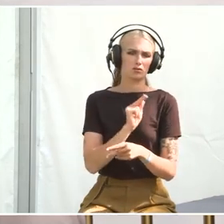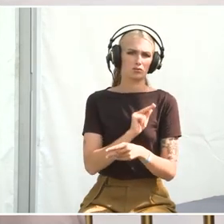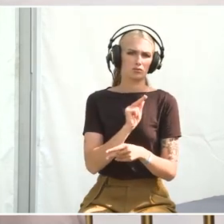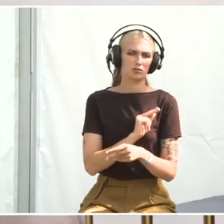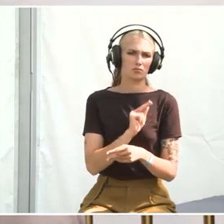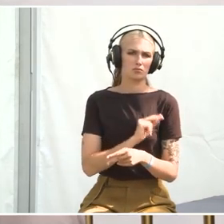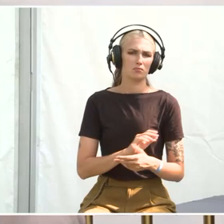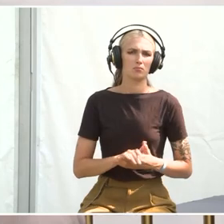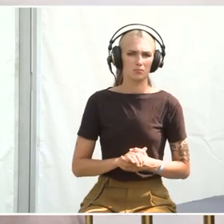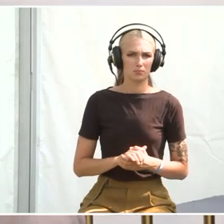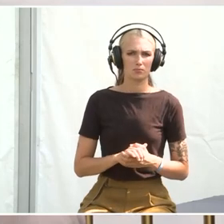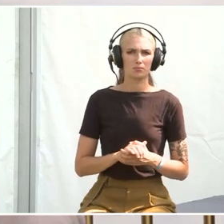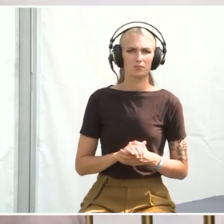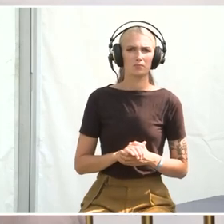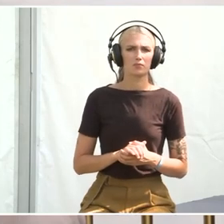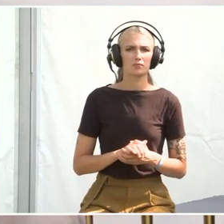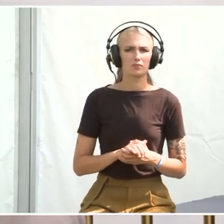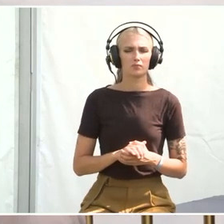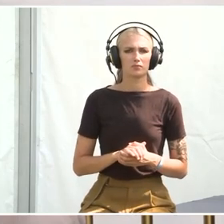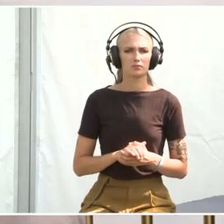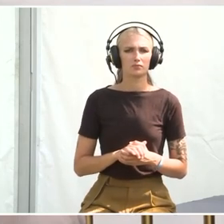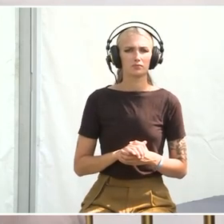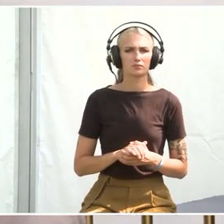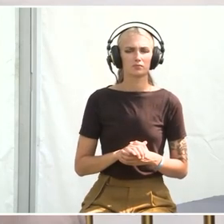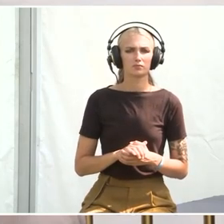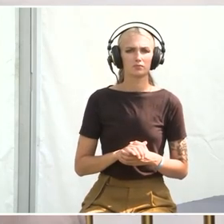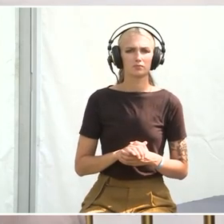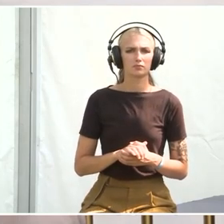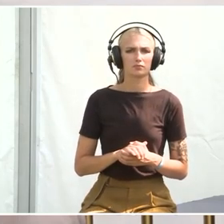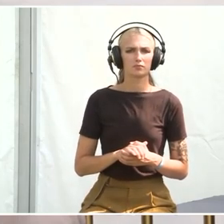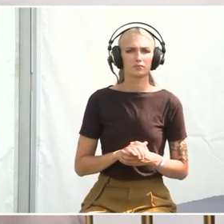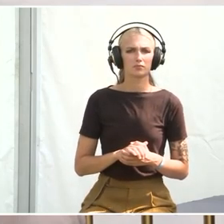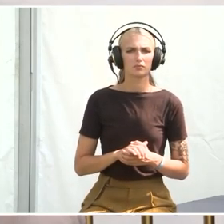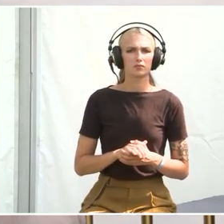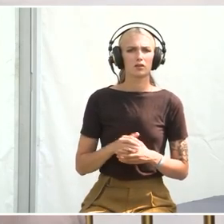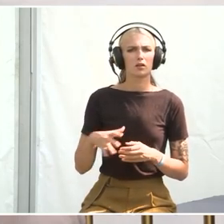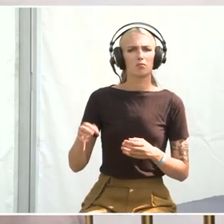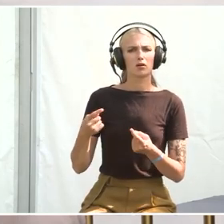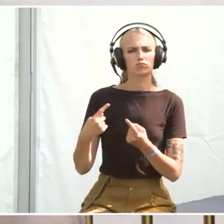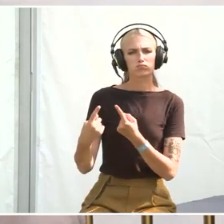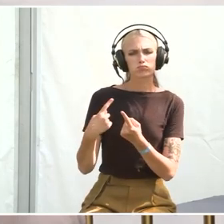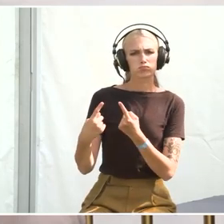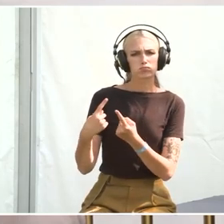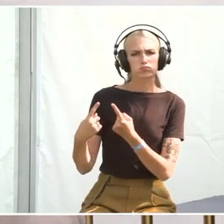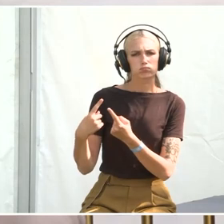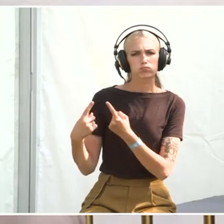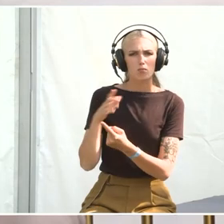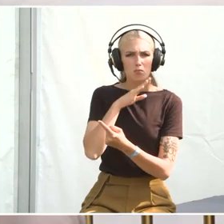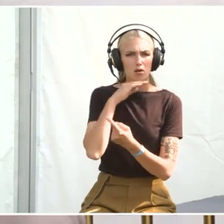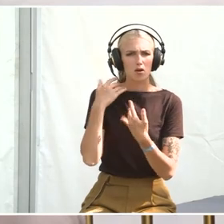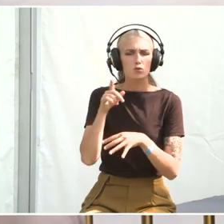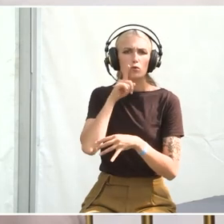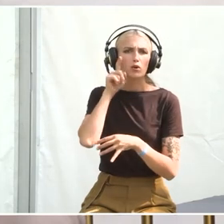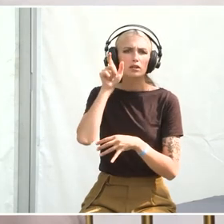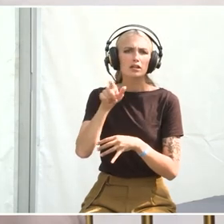large portfolio of our own counselings where young people can reach